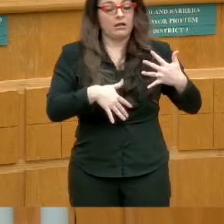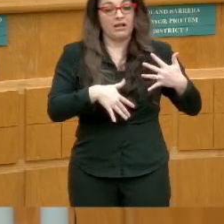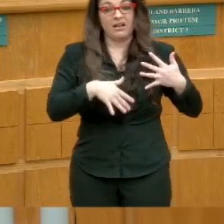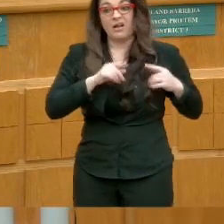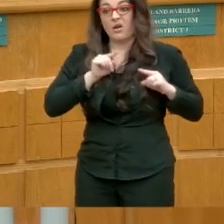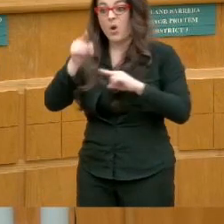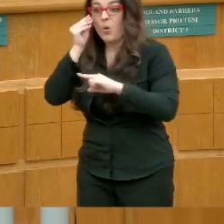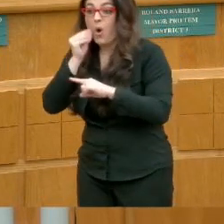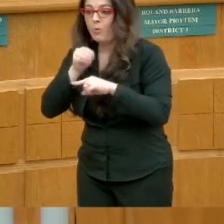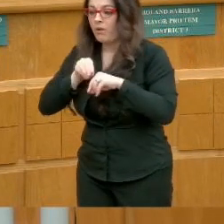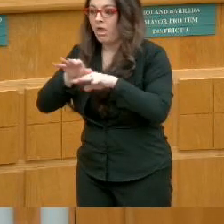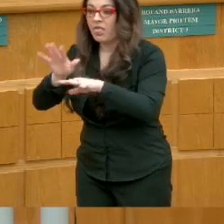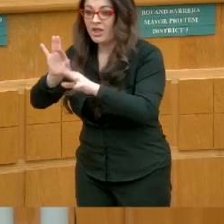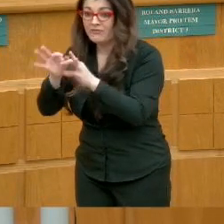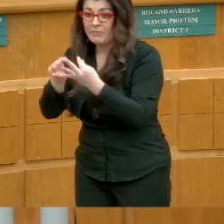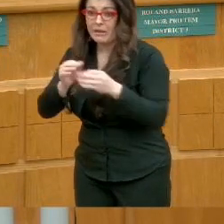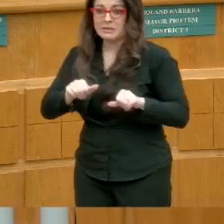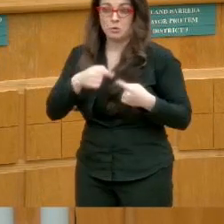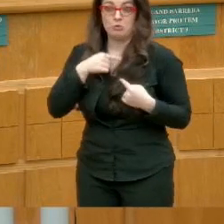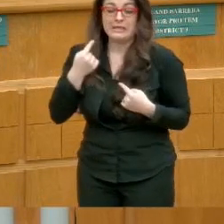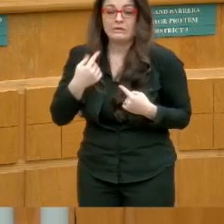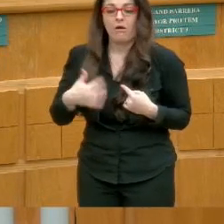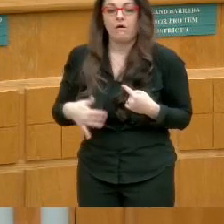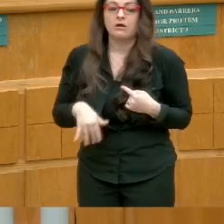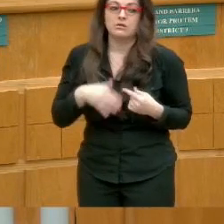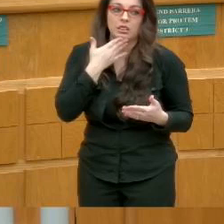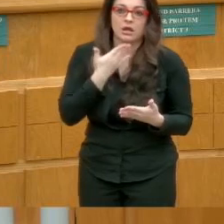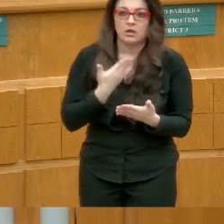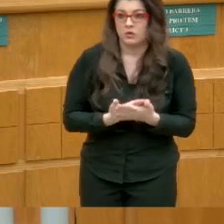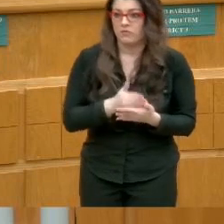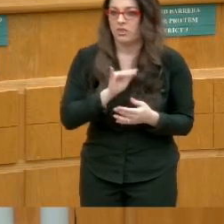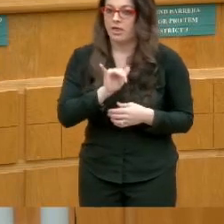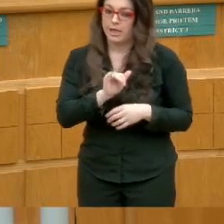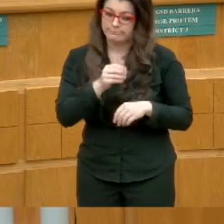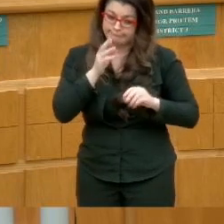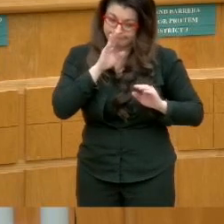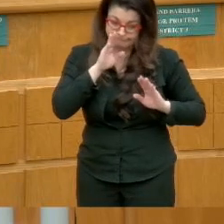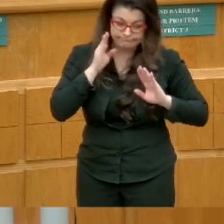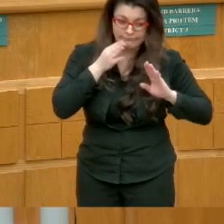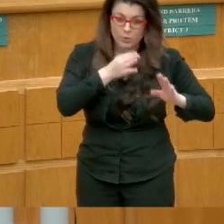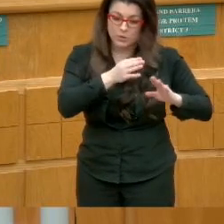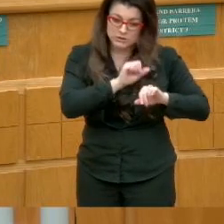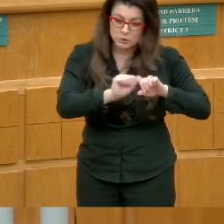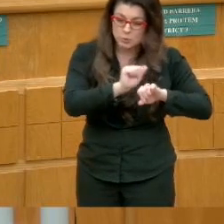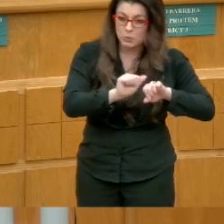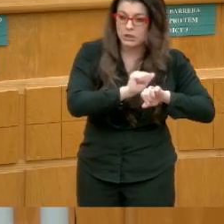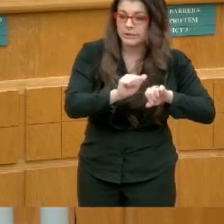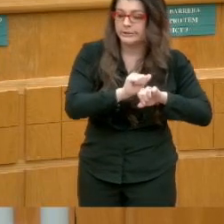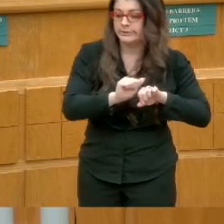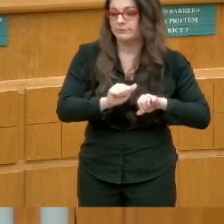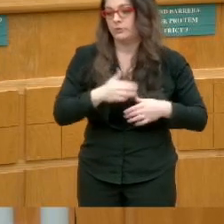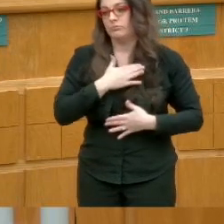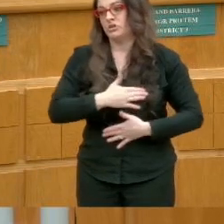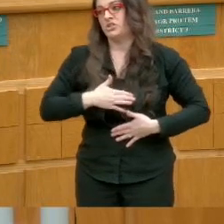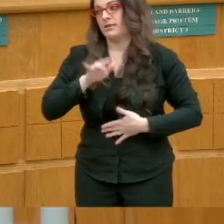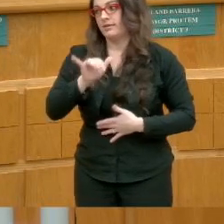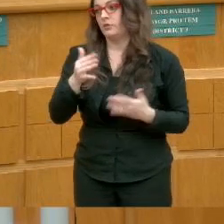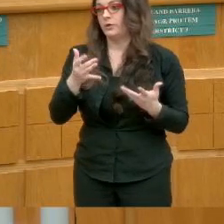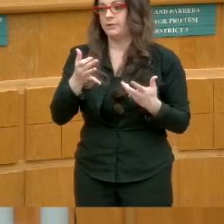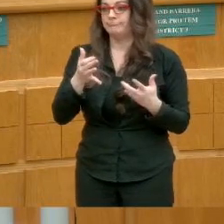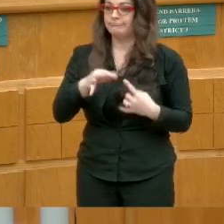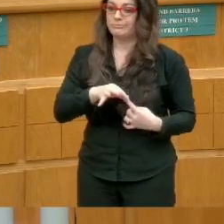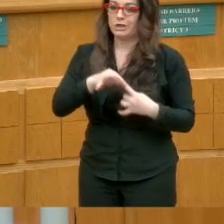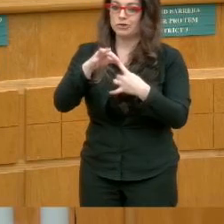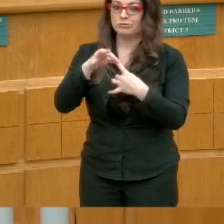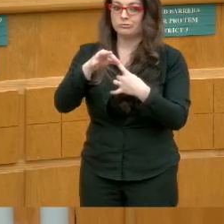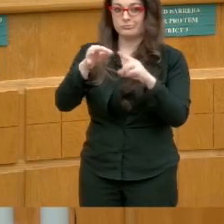plus all the other stuff that we deal with or they deal with on a regular basis. So we appreciate the nurses, and we wanted to say that today during National